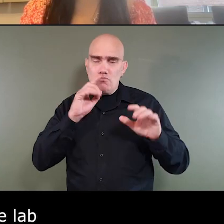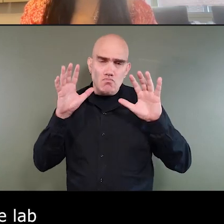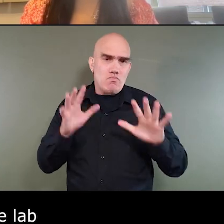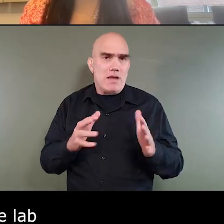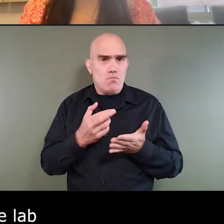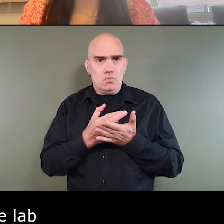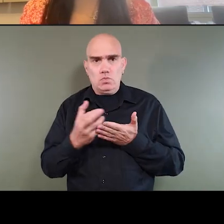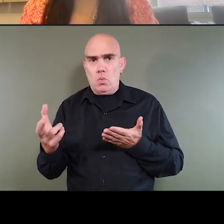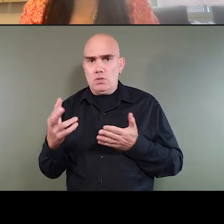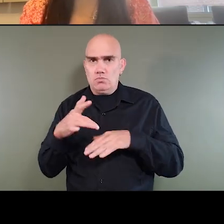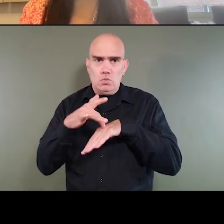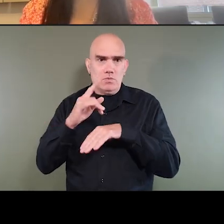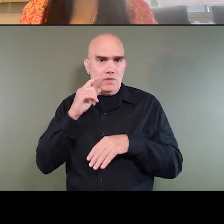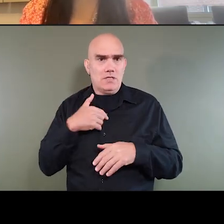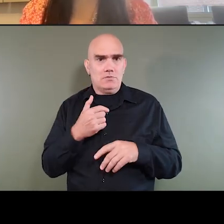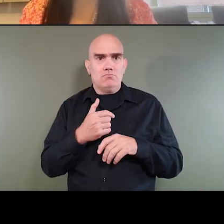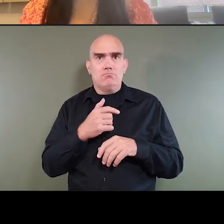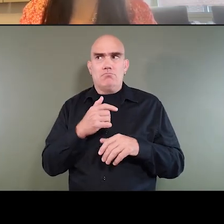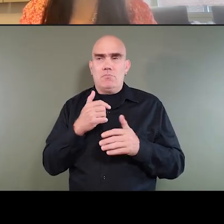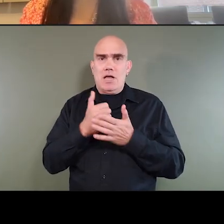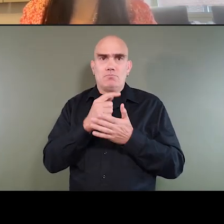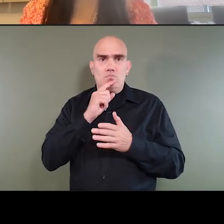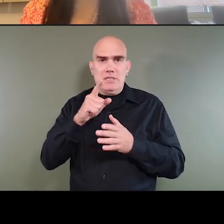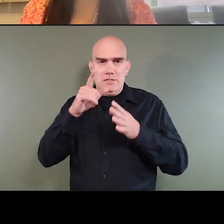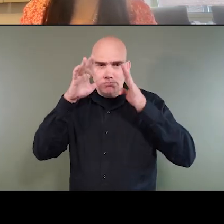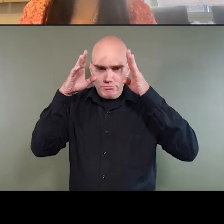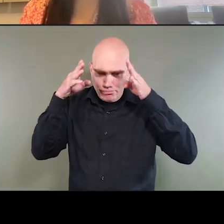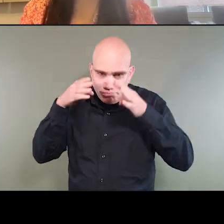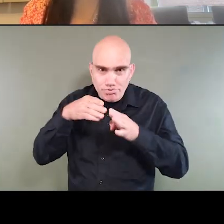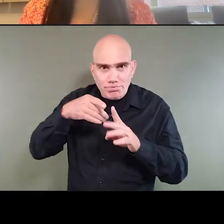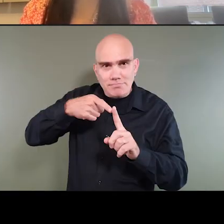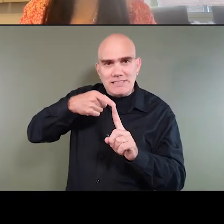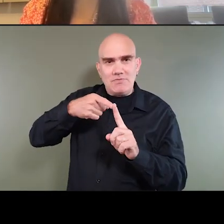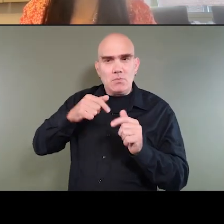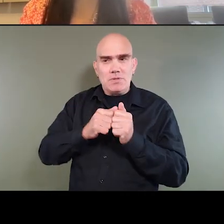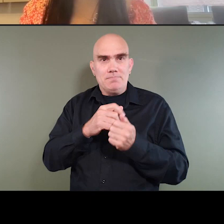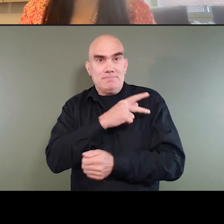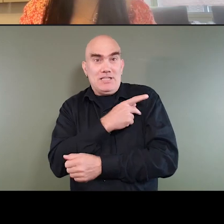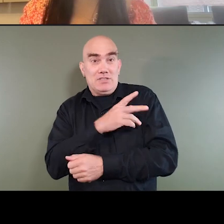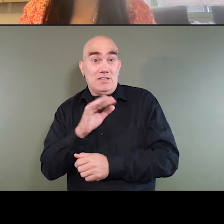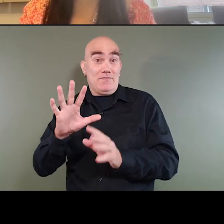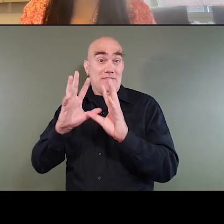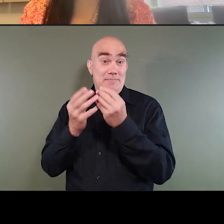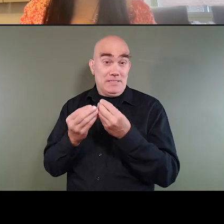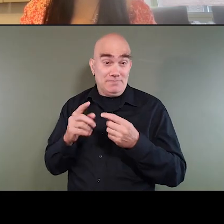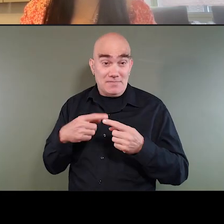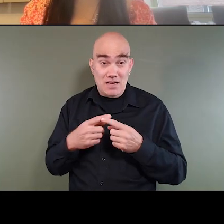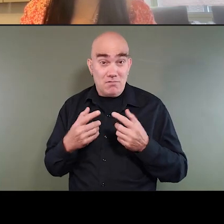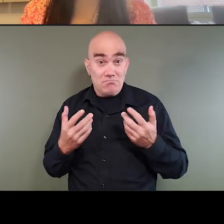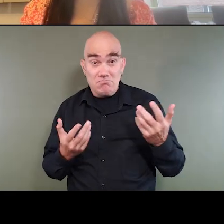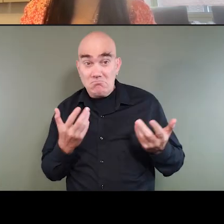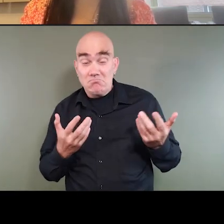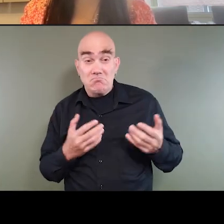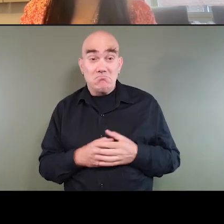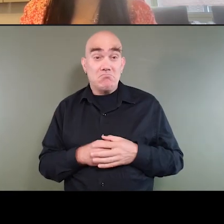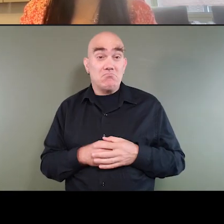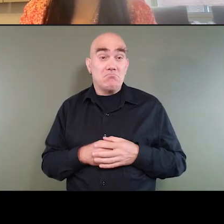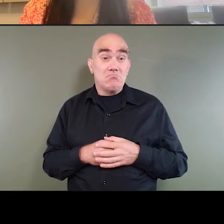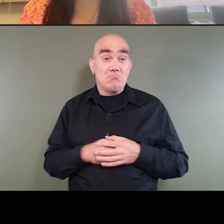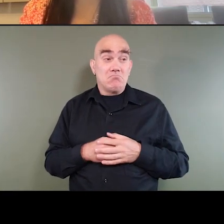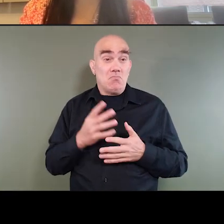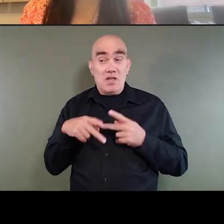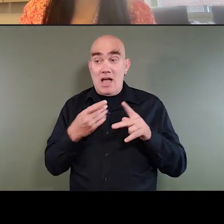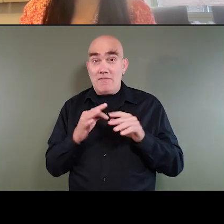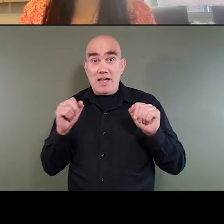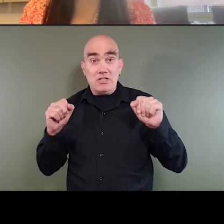great resource for us to help really drill down to be specific with patients and families about what kind of exercise they